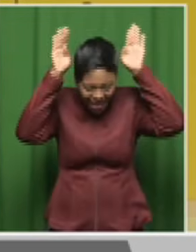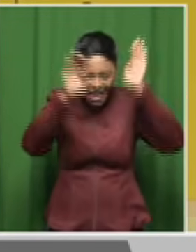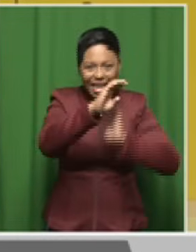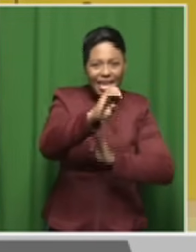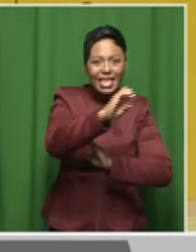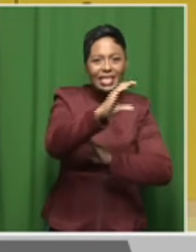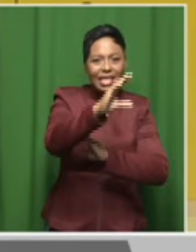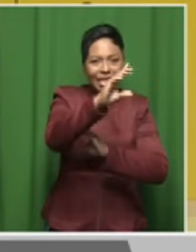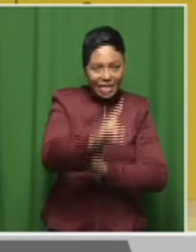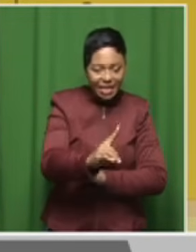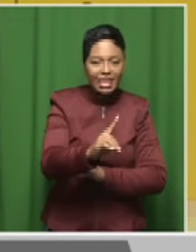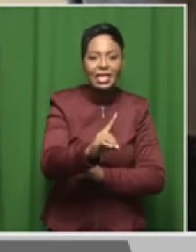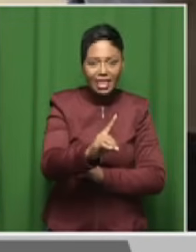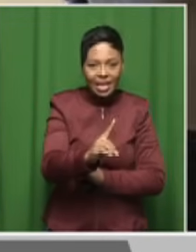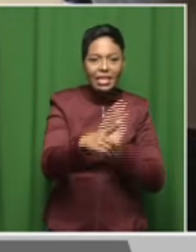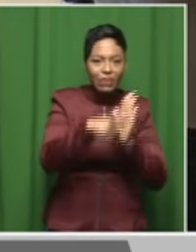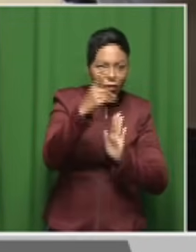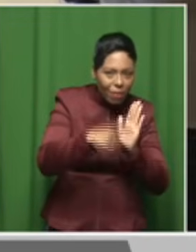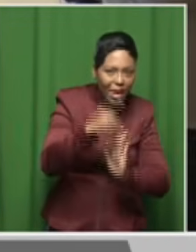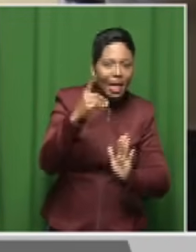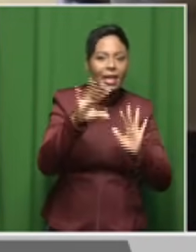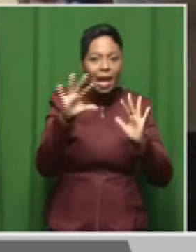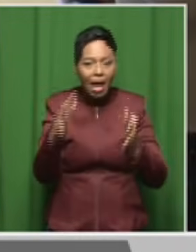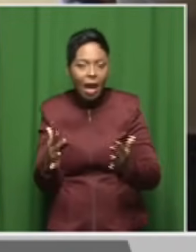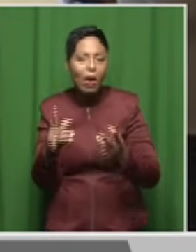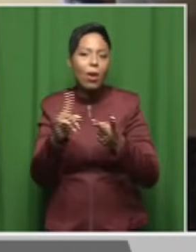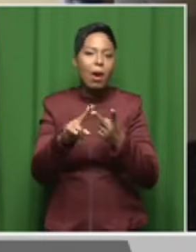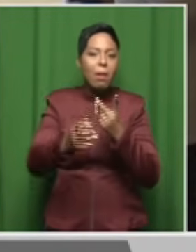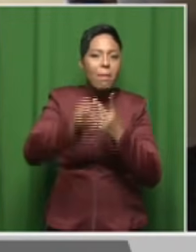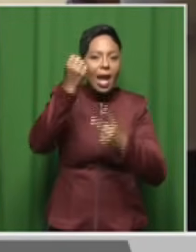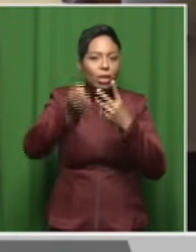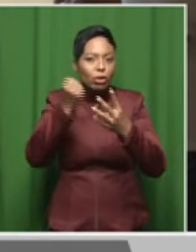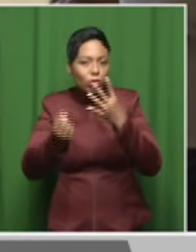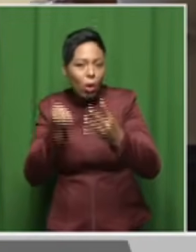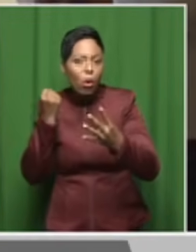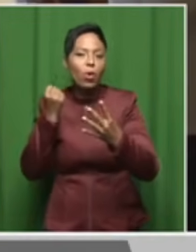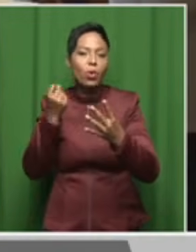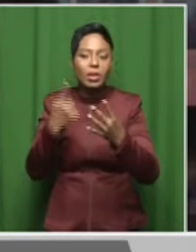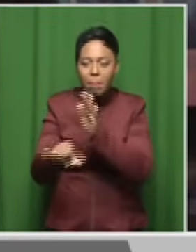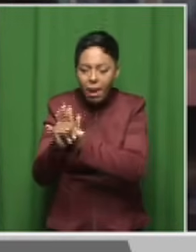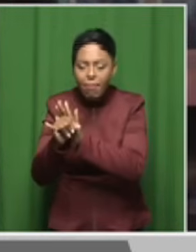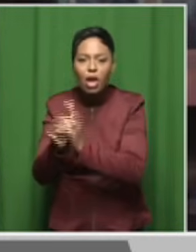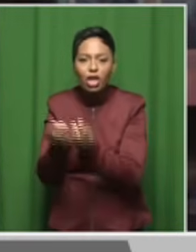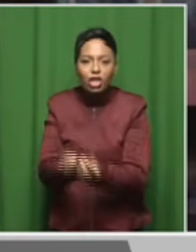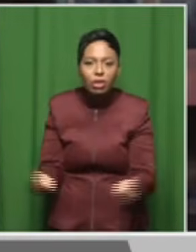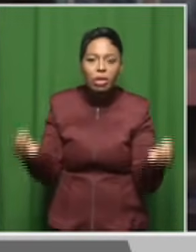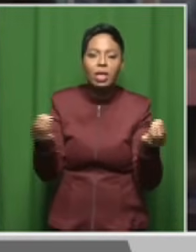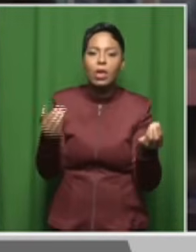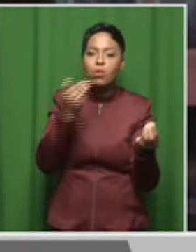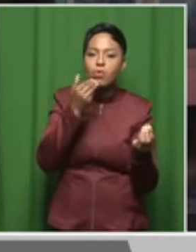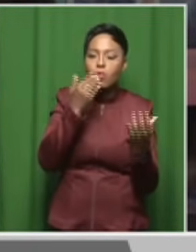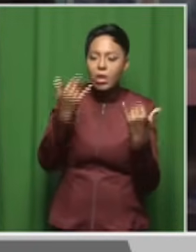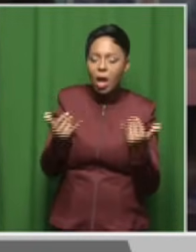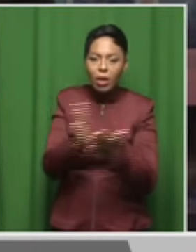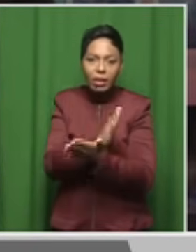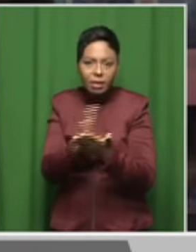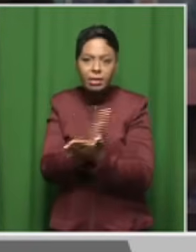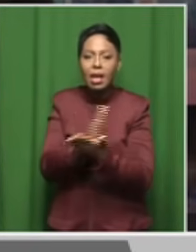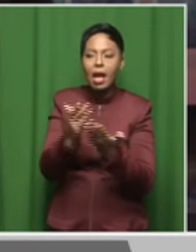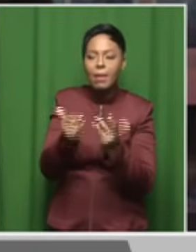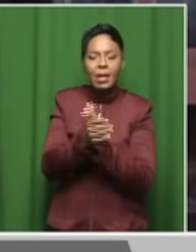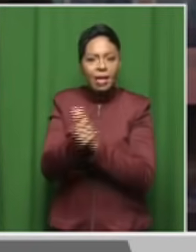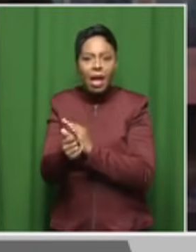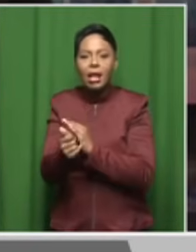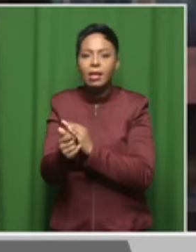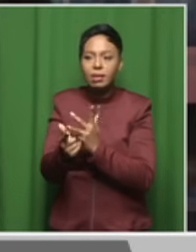years, developmental milestones. They also serve to highlight children who perhaps would fall through the cracks because of all manner of